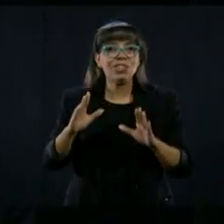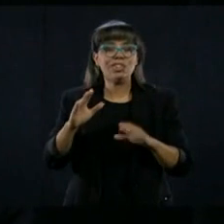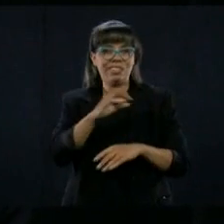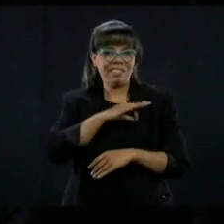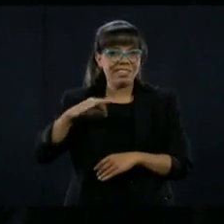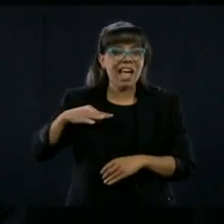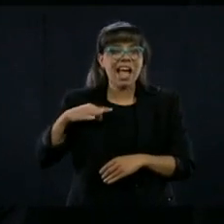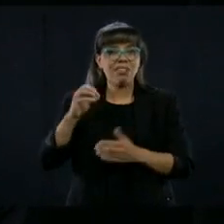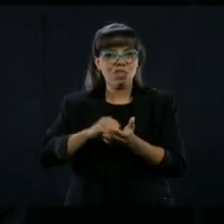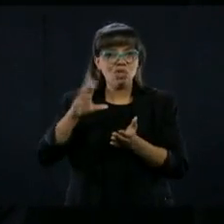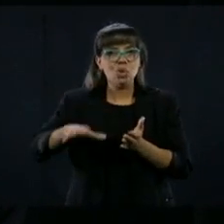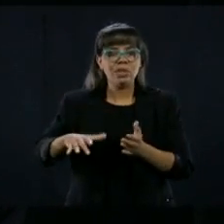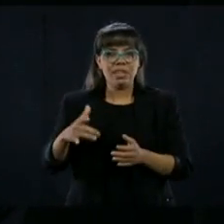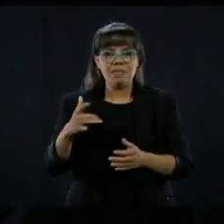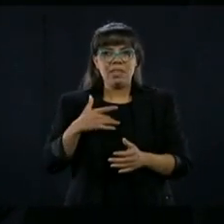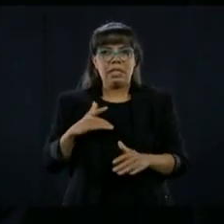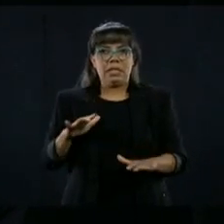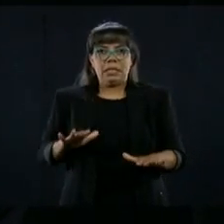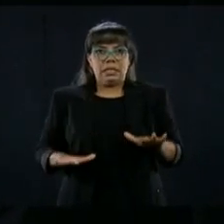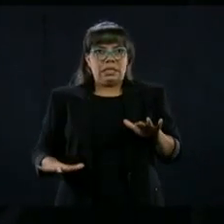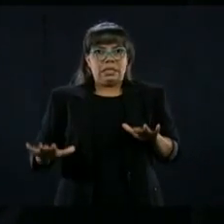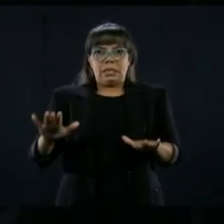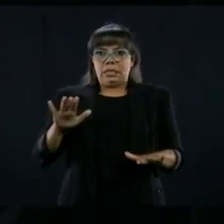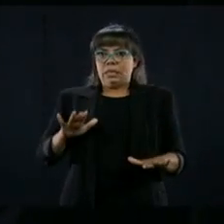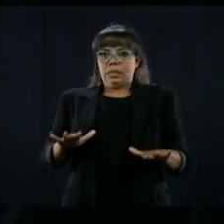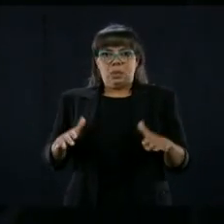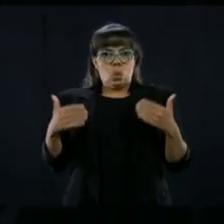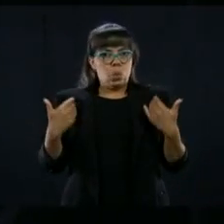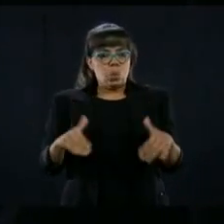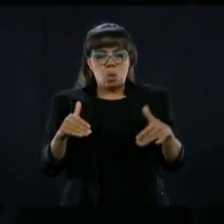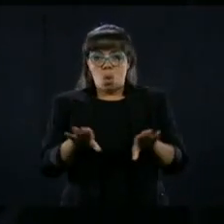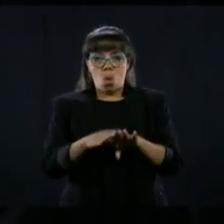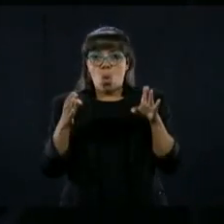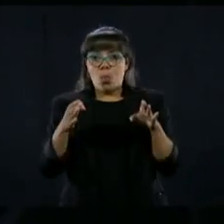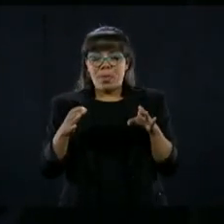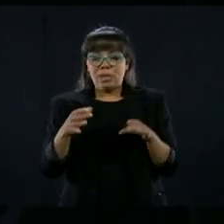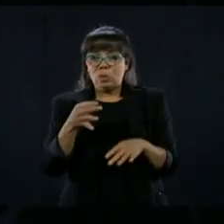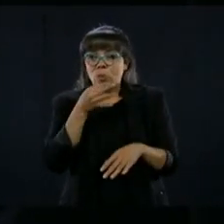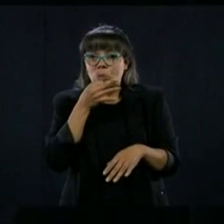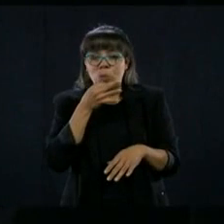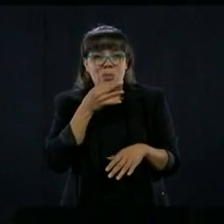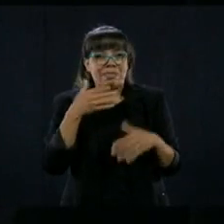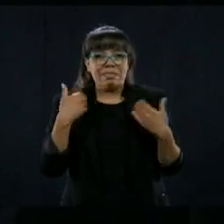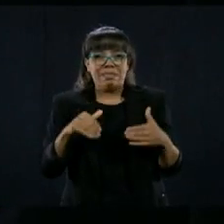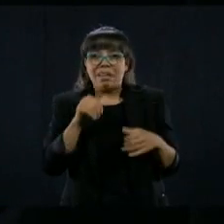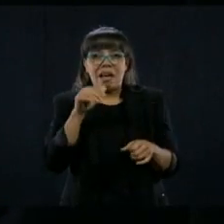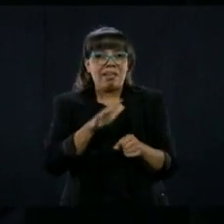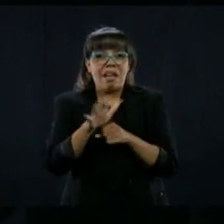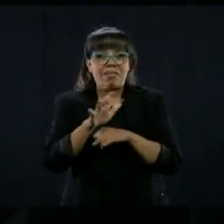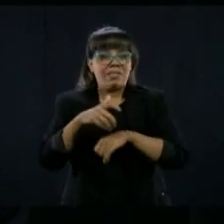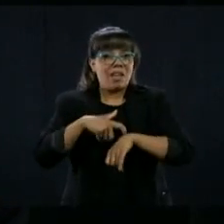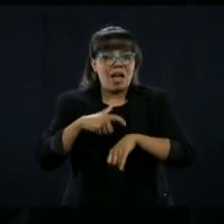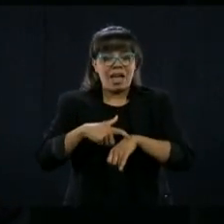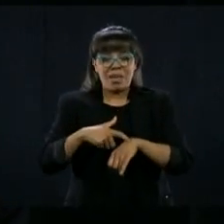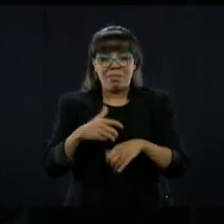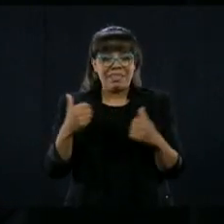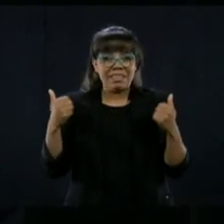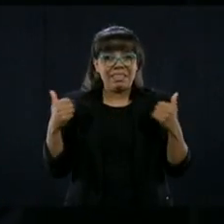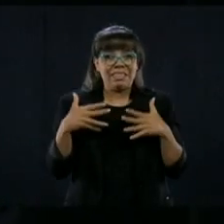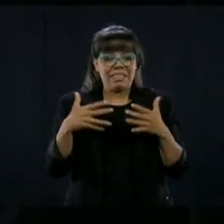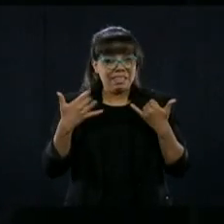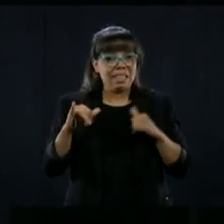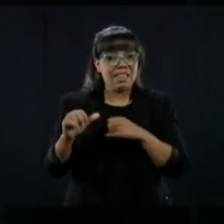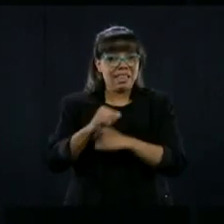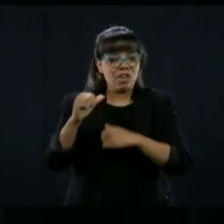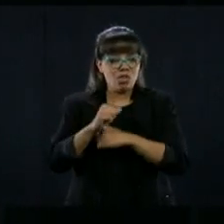I don't think so. For sure, in regions, the situation is under control, and there's no reason to